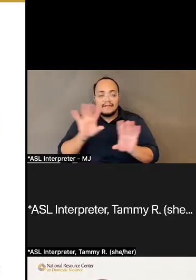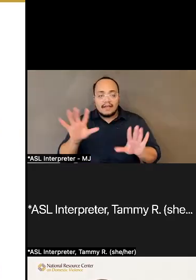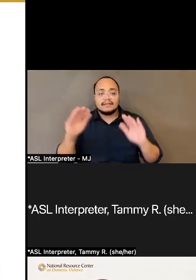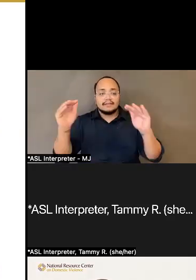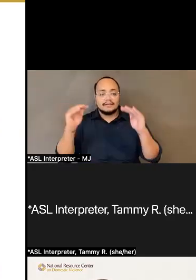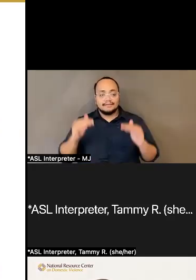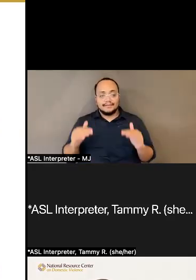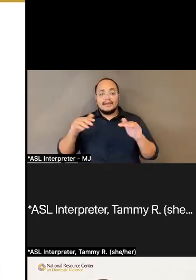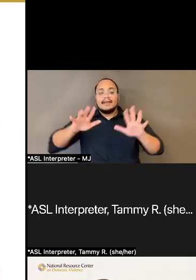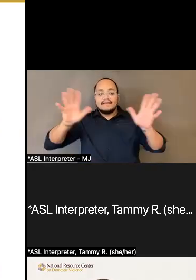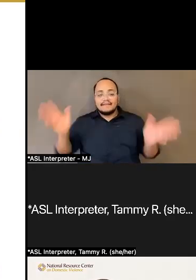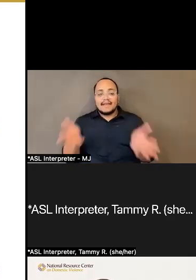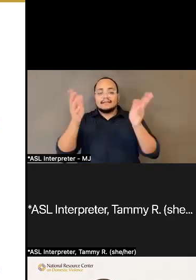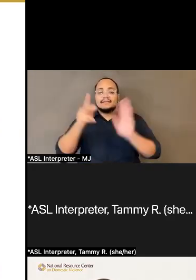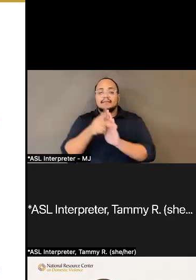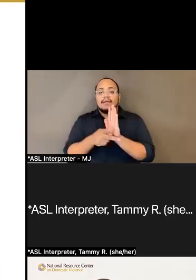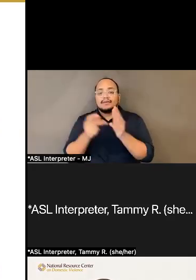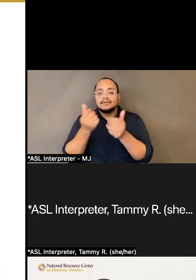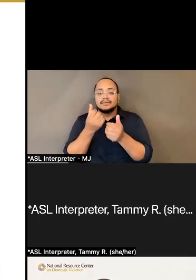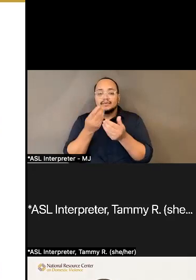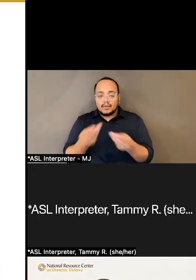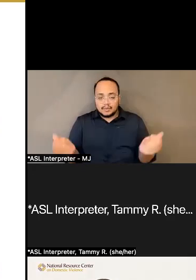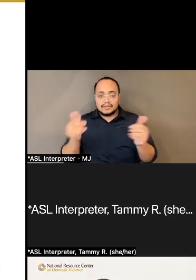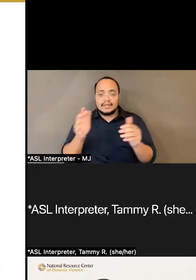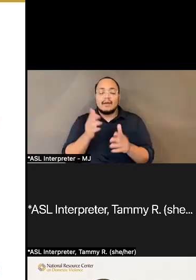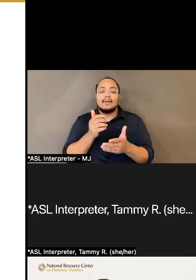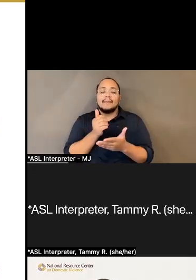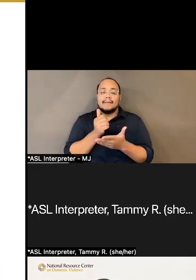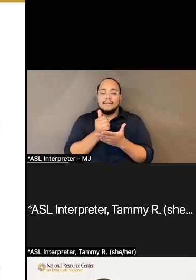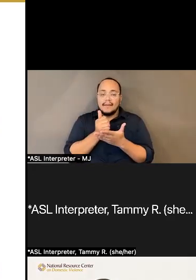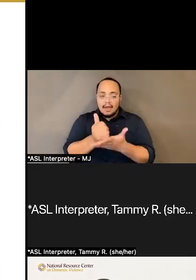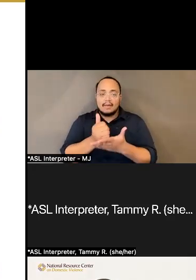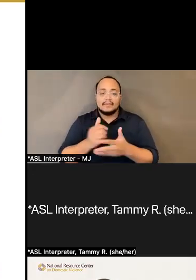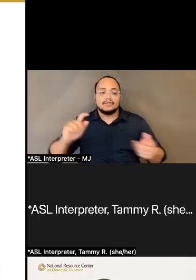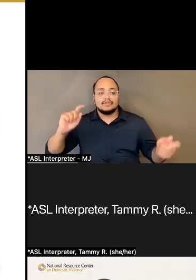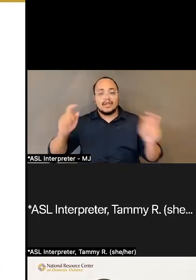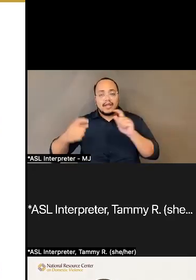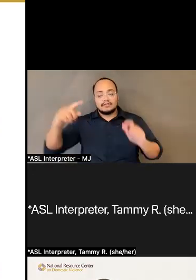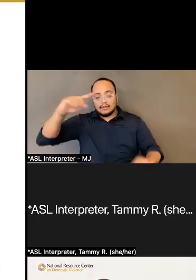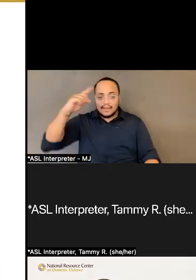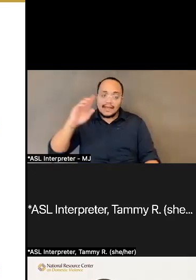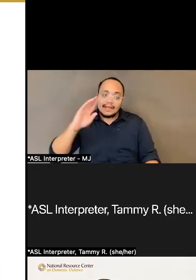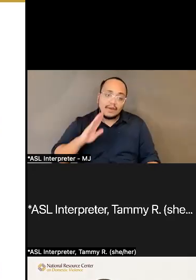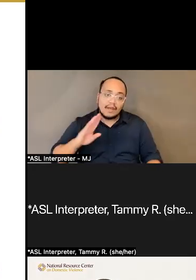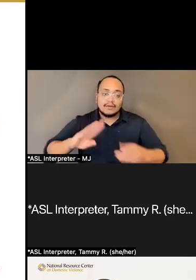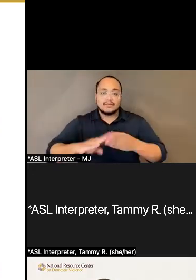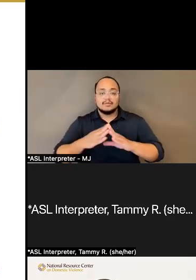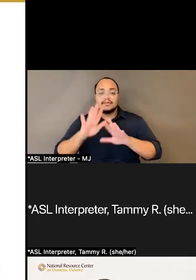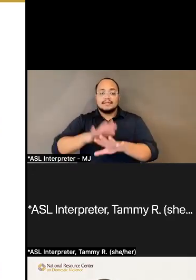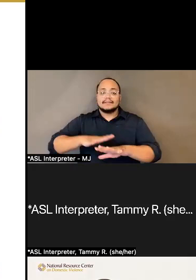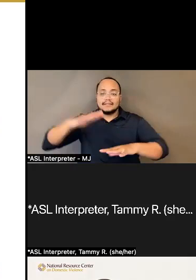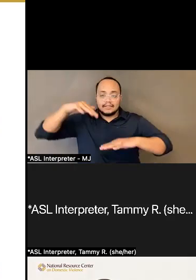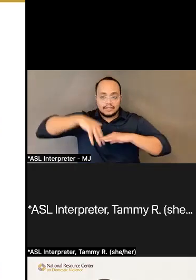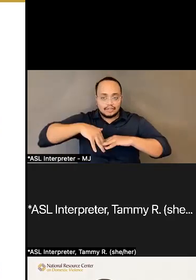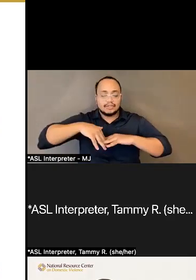solutions that will make meaningful change for Black and Brown communities, Indigenous